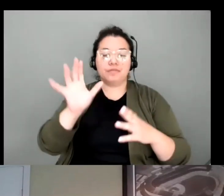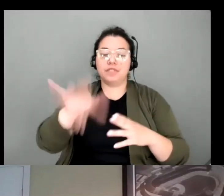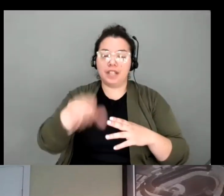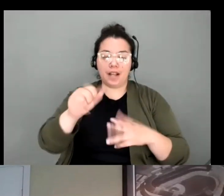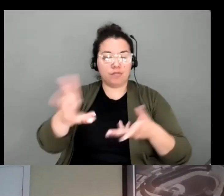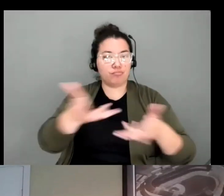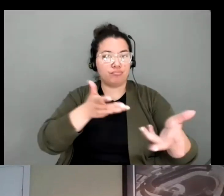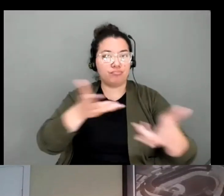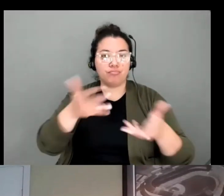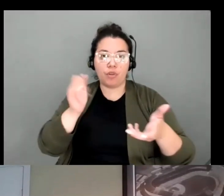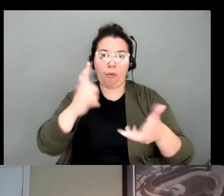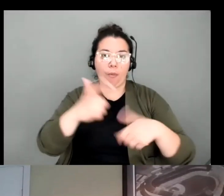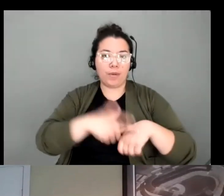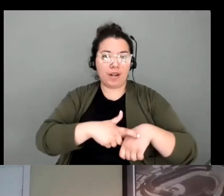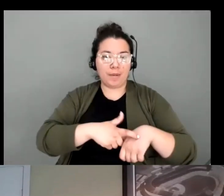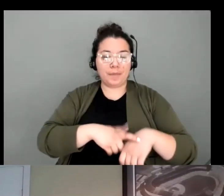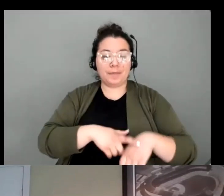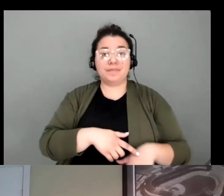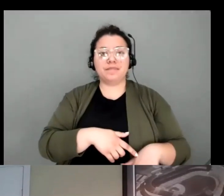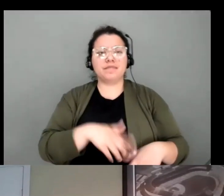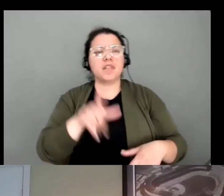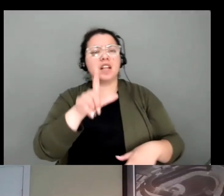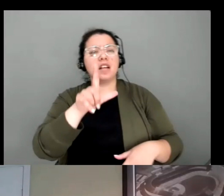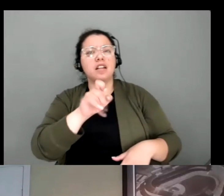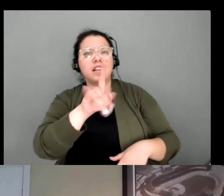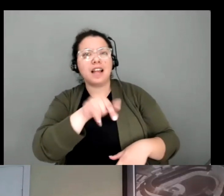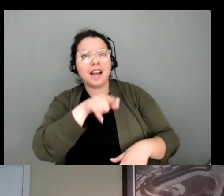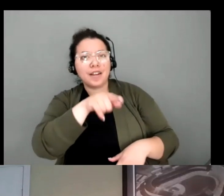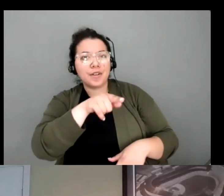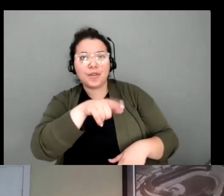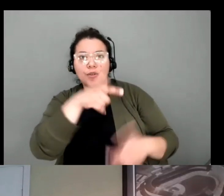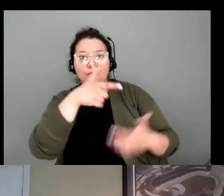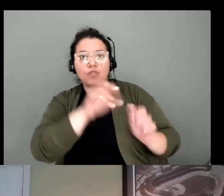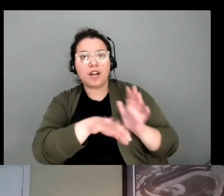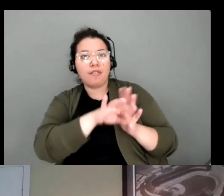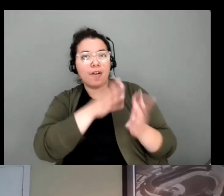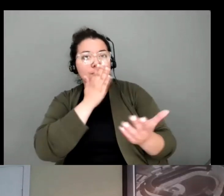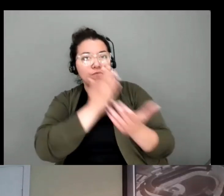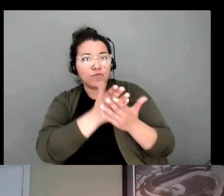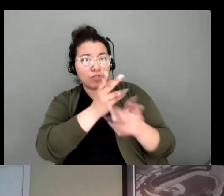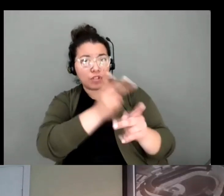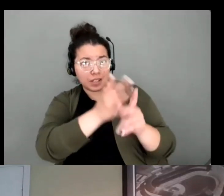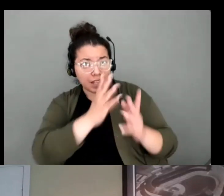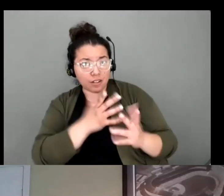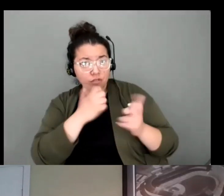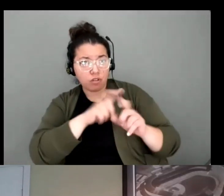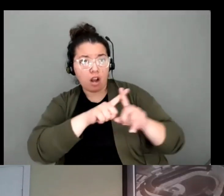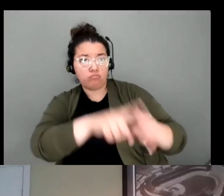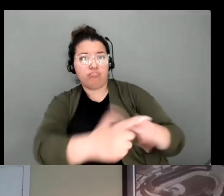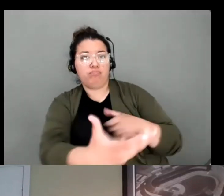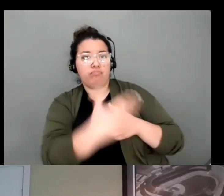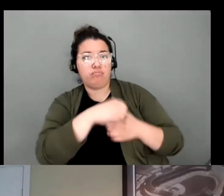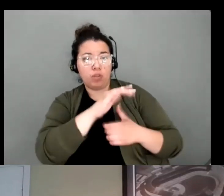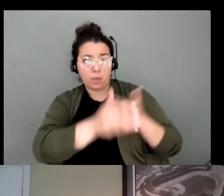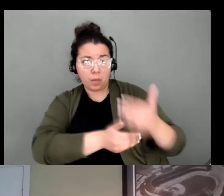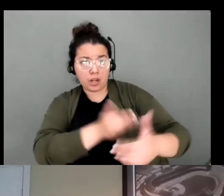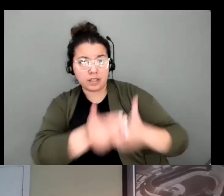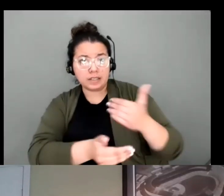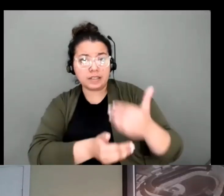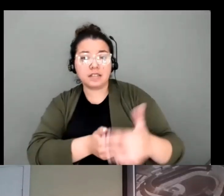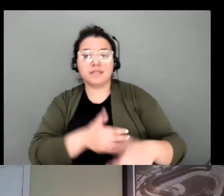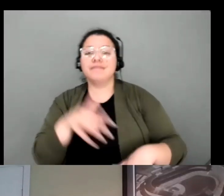Lety? Are you just constantly trying to find good lenders and relying on them and just making them part of your process?